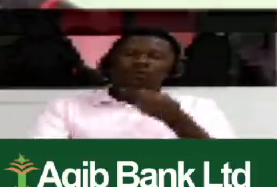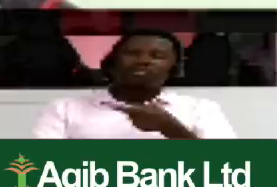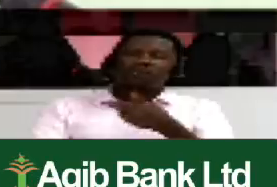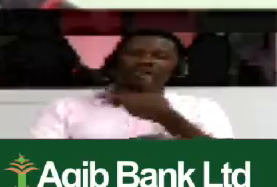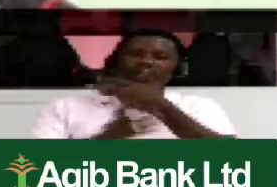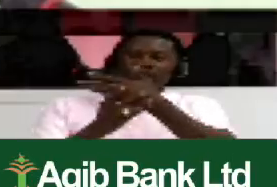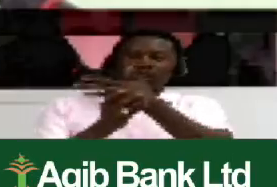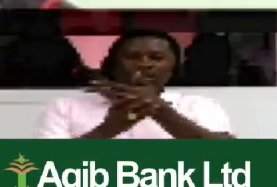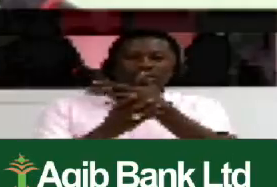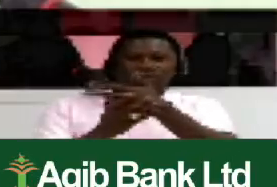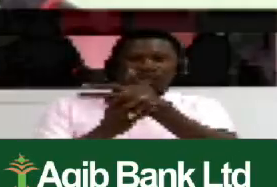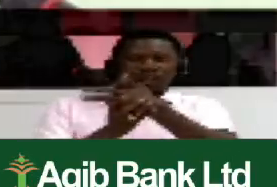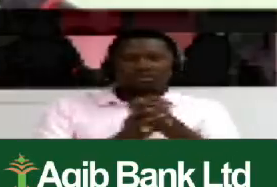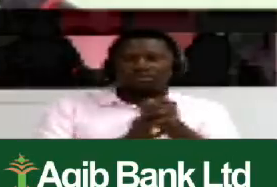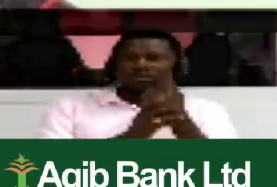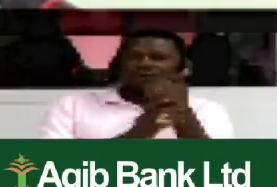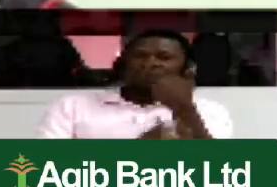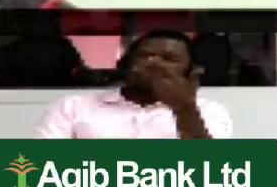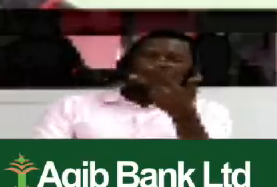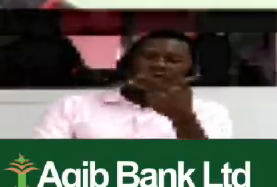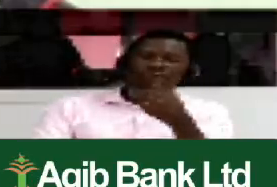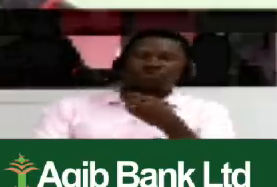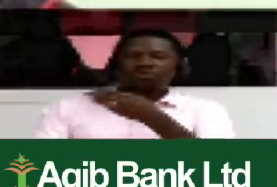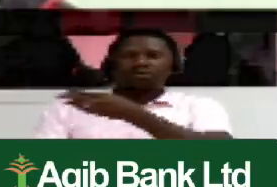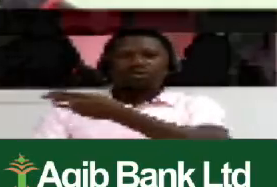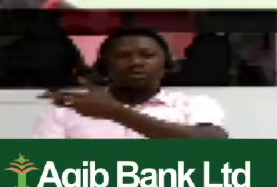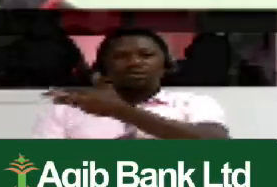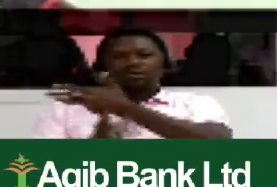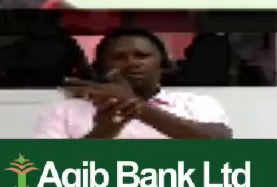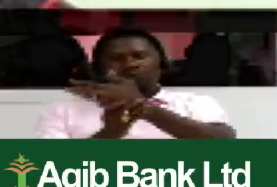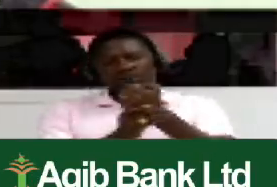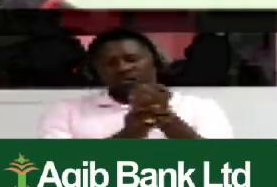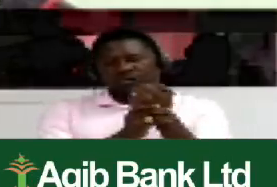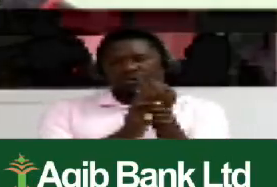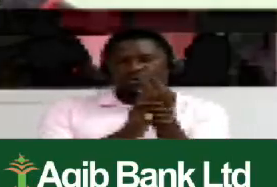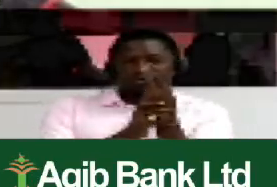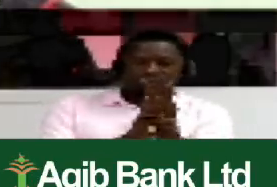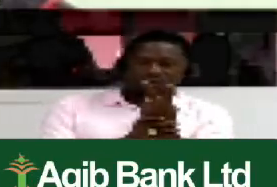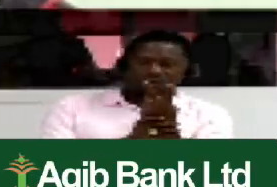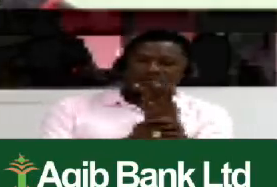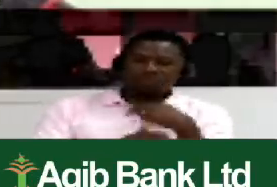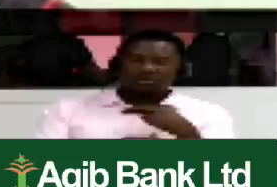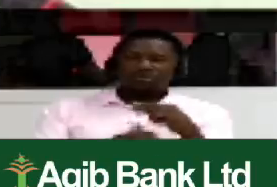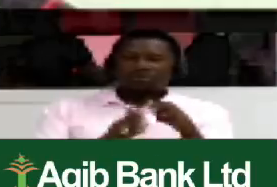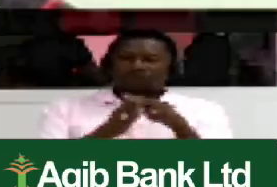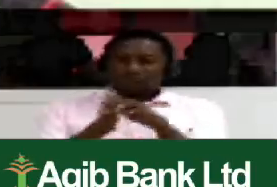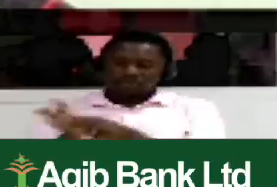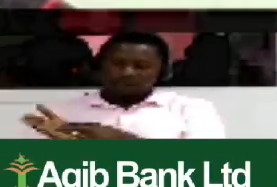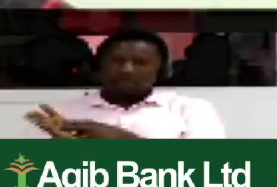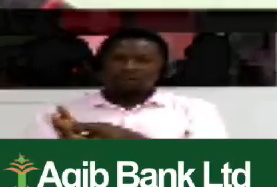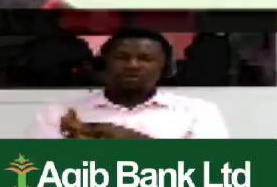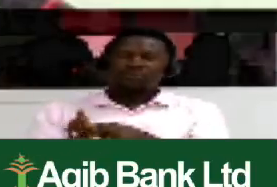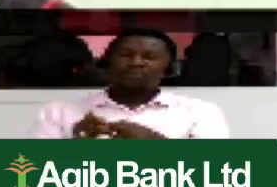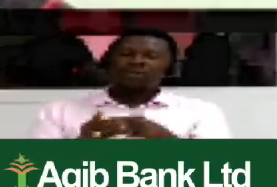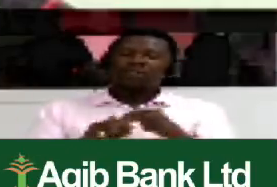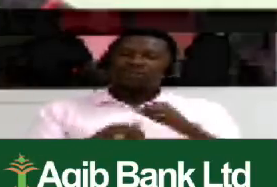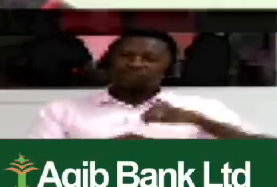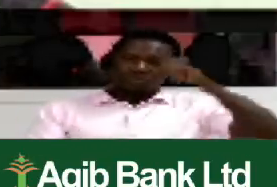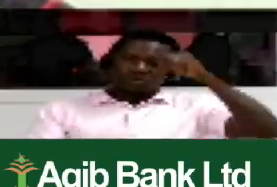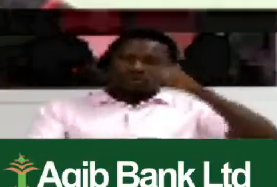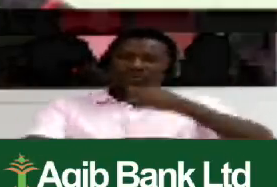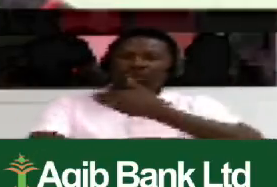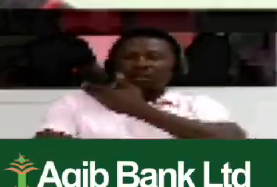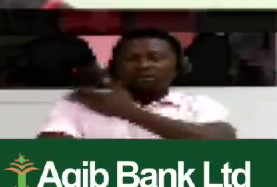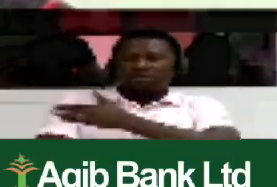1992. Where I sat to the secondary fourth school leaving certificate examination in